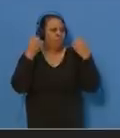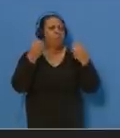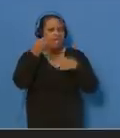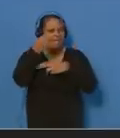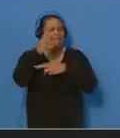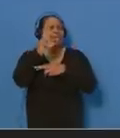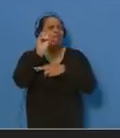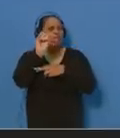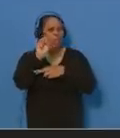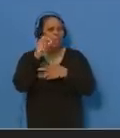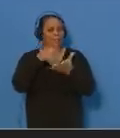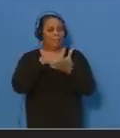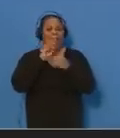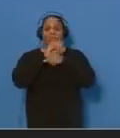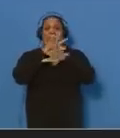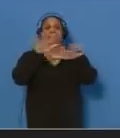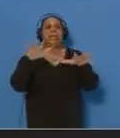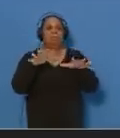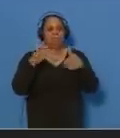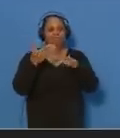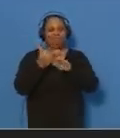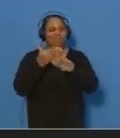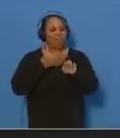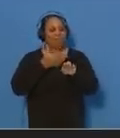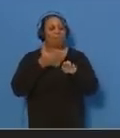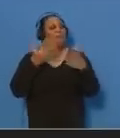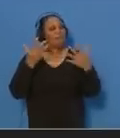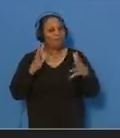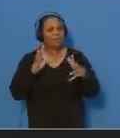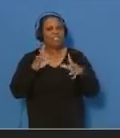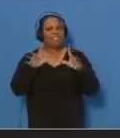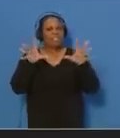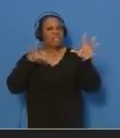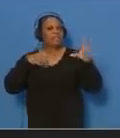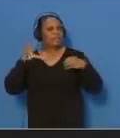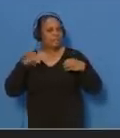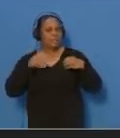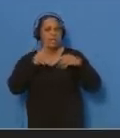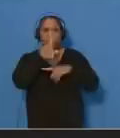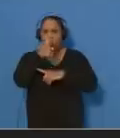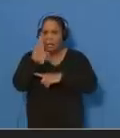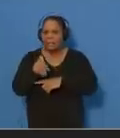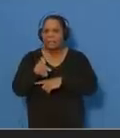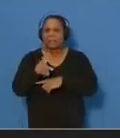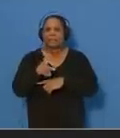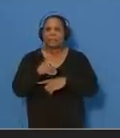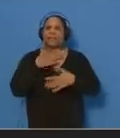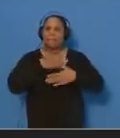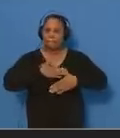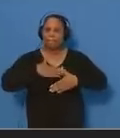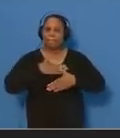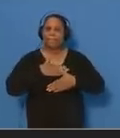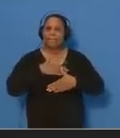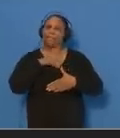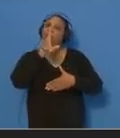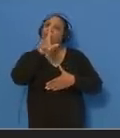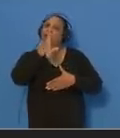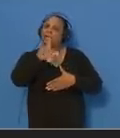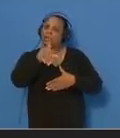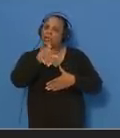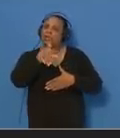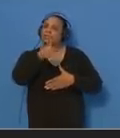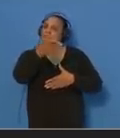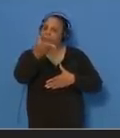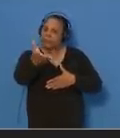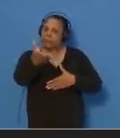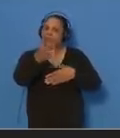pandemic. Before I end and take questions, of course, I'd like to again please ask the country to